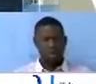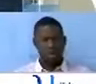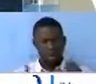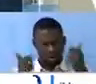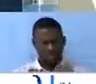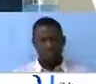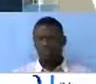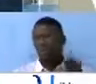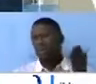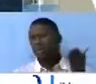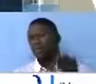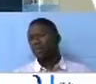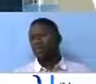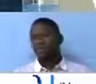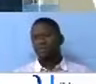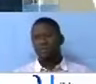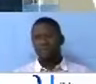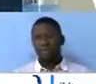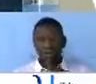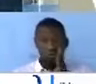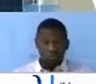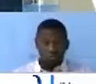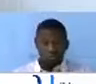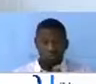Is that true?